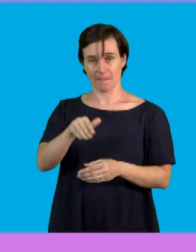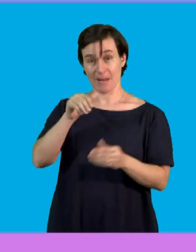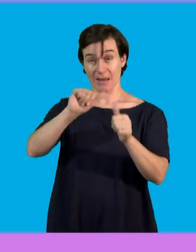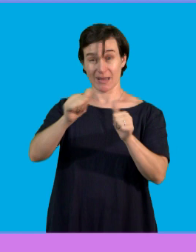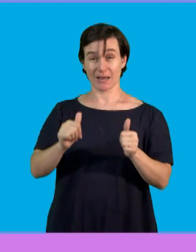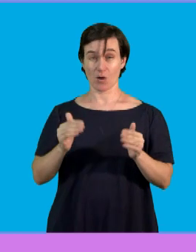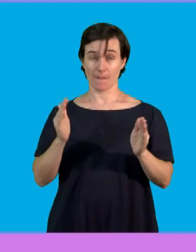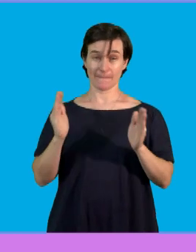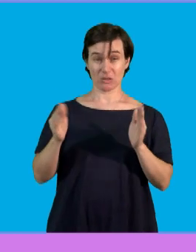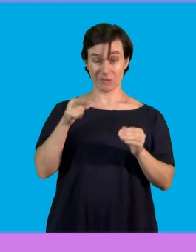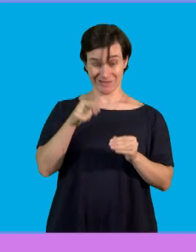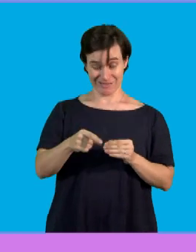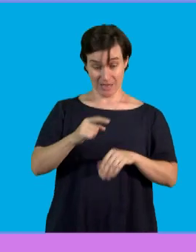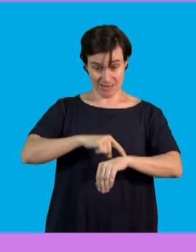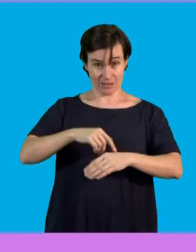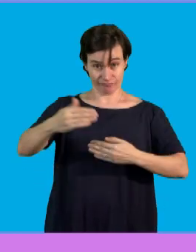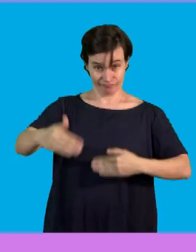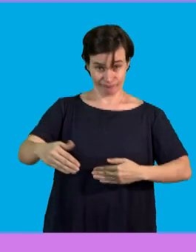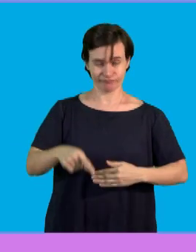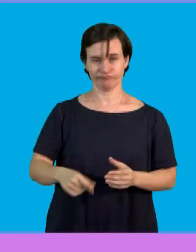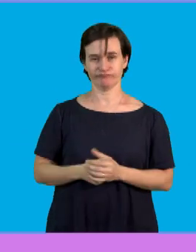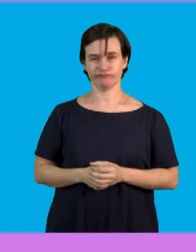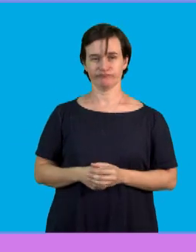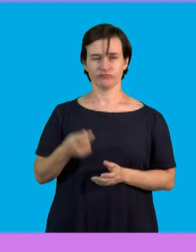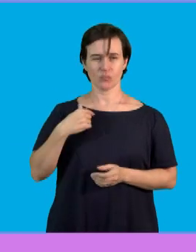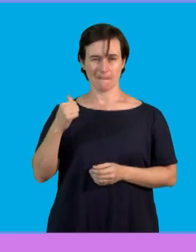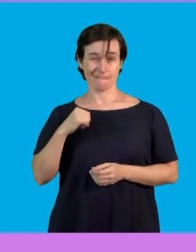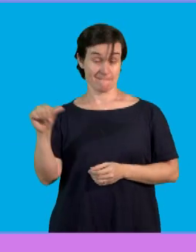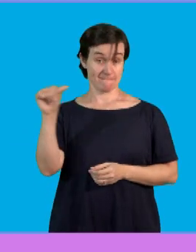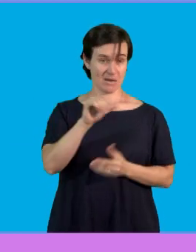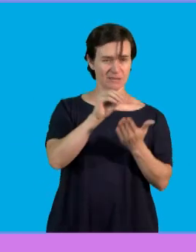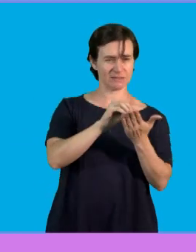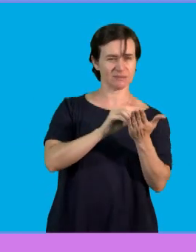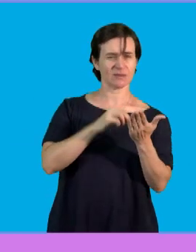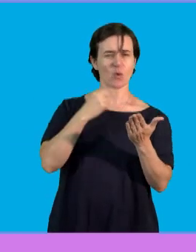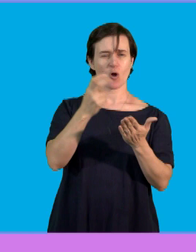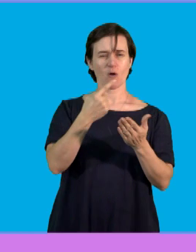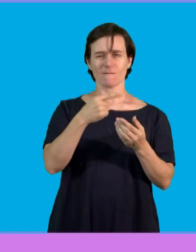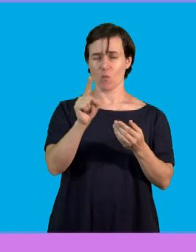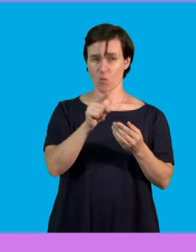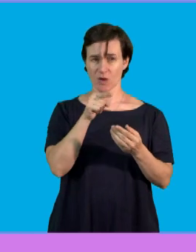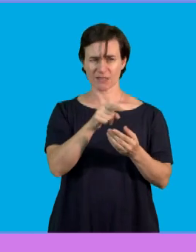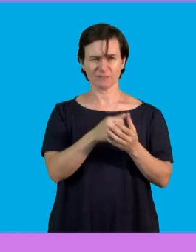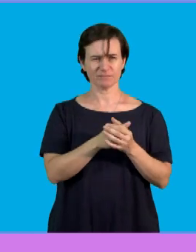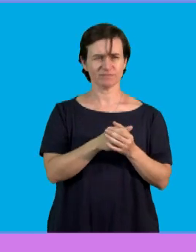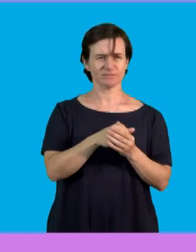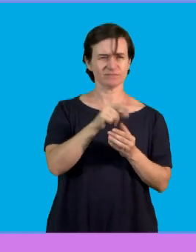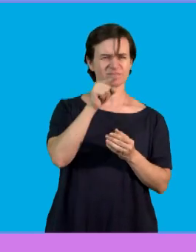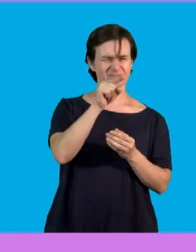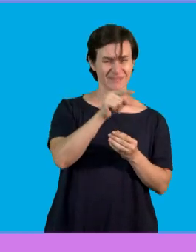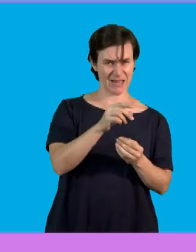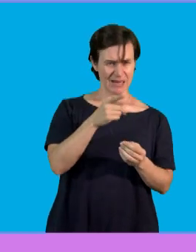period of the statement deposited. So now you go to your statement. On your statement, there's no word that